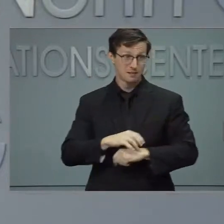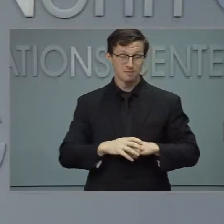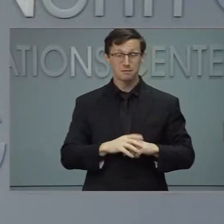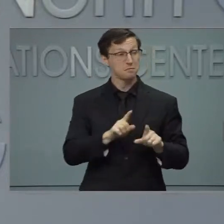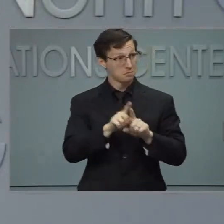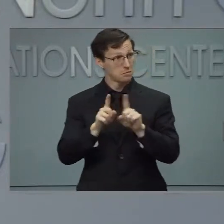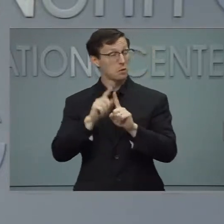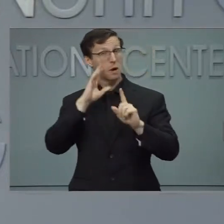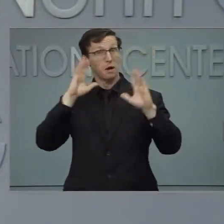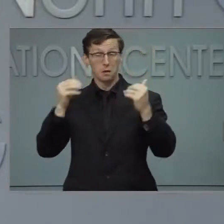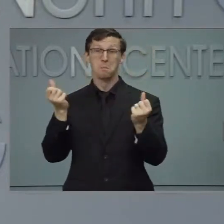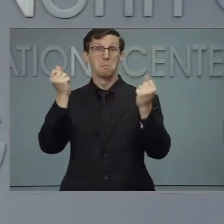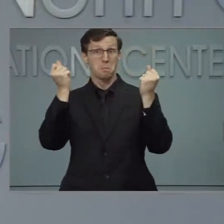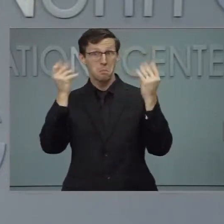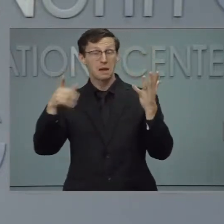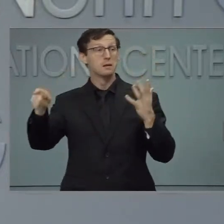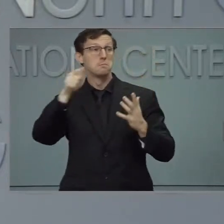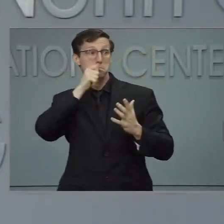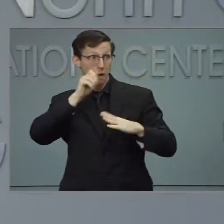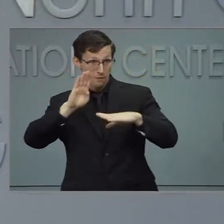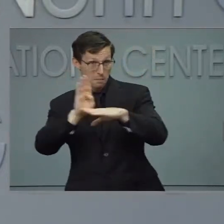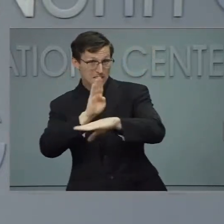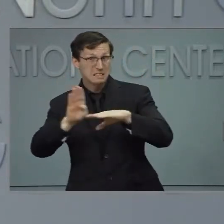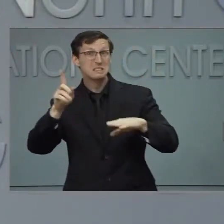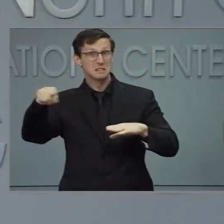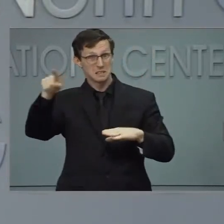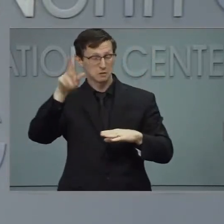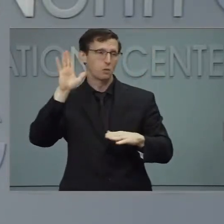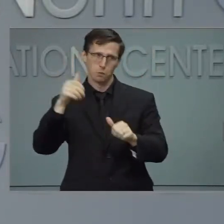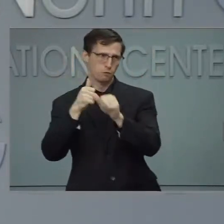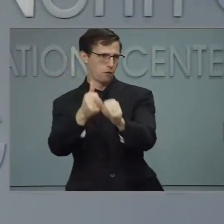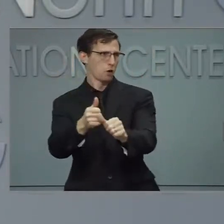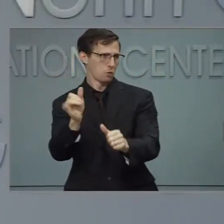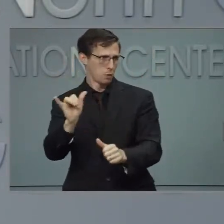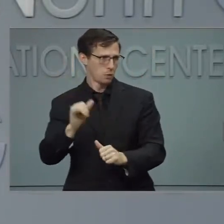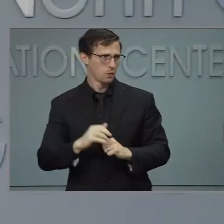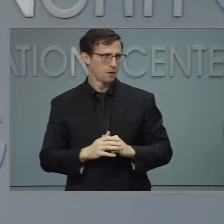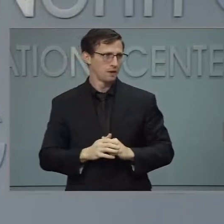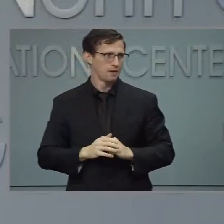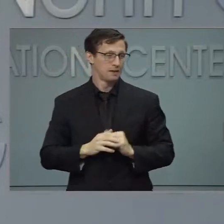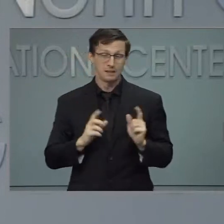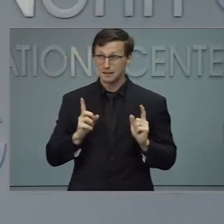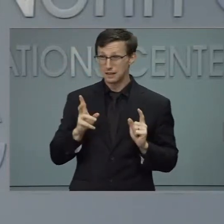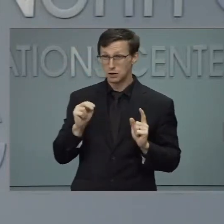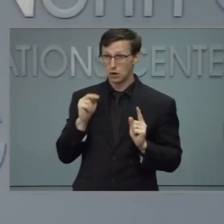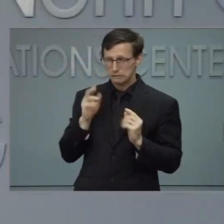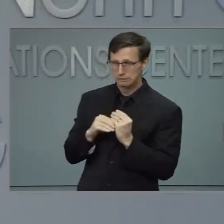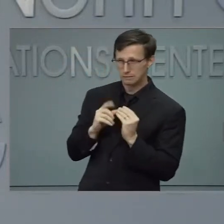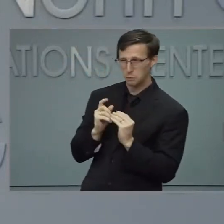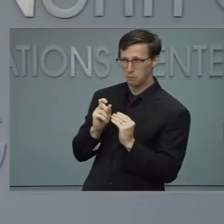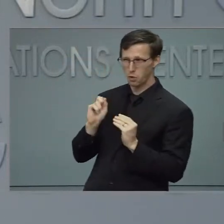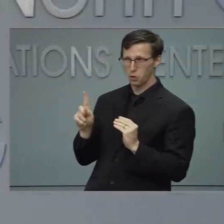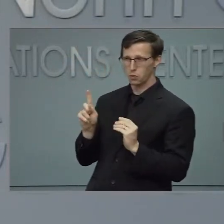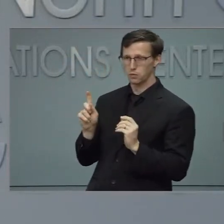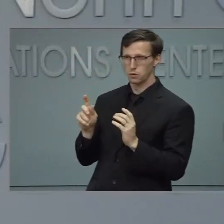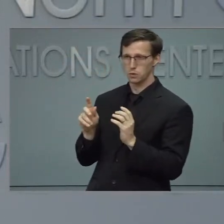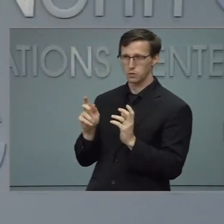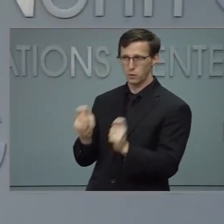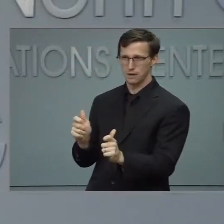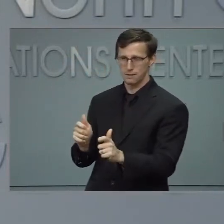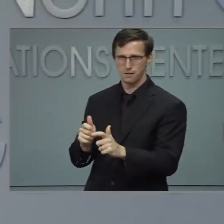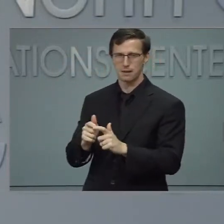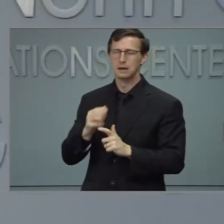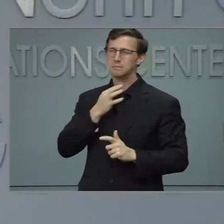other private businesses who haven't adopted this yet will adopt it. One quick follow-up. With